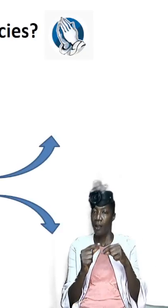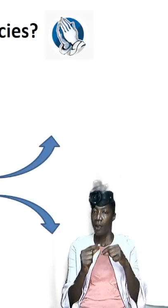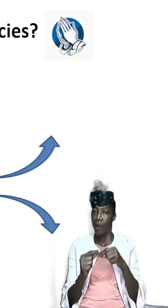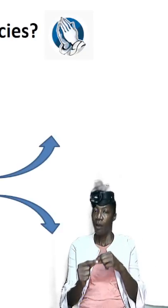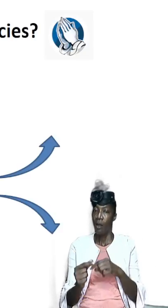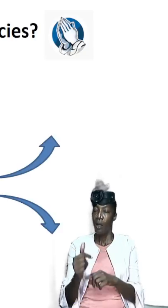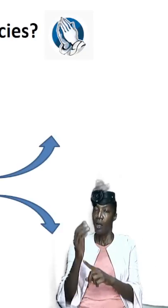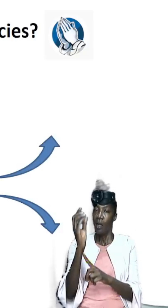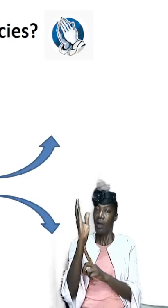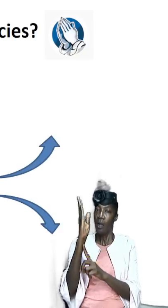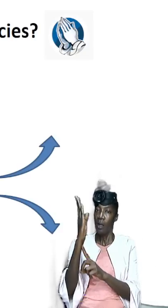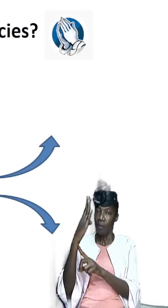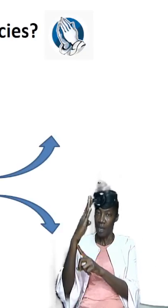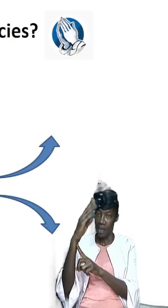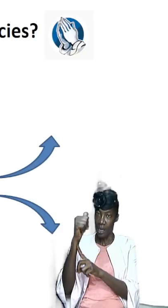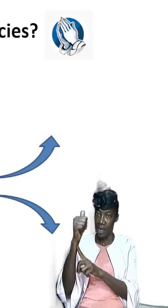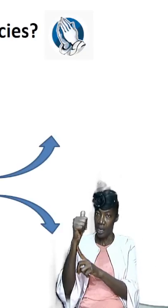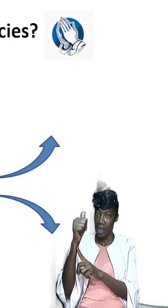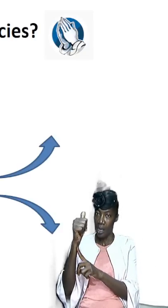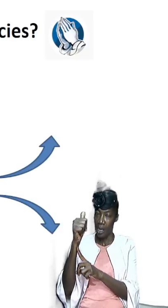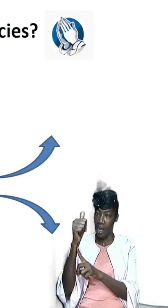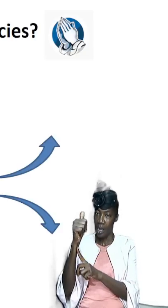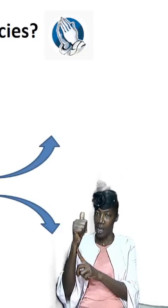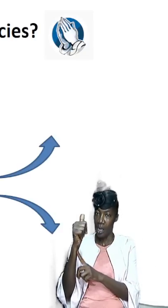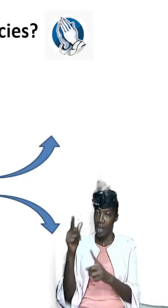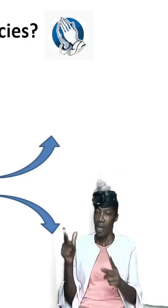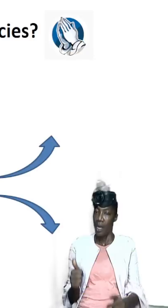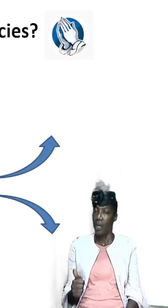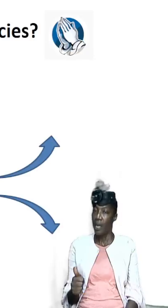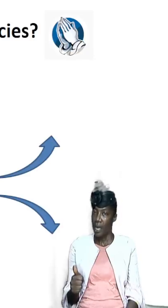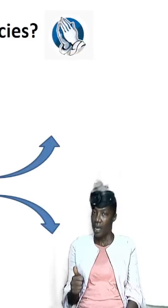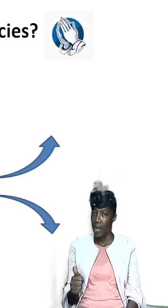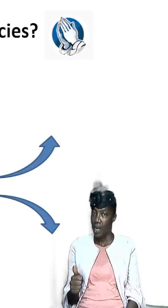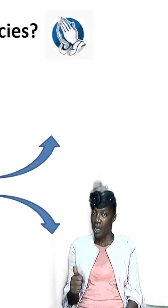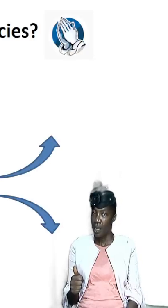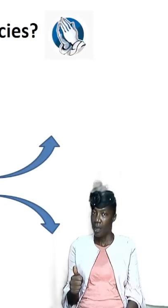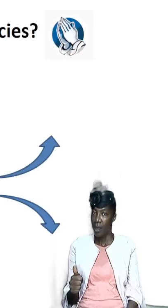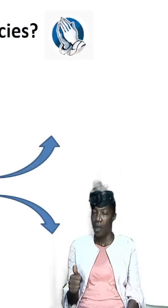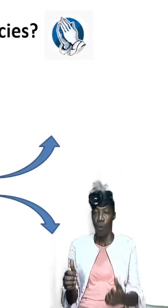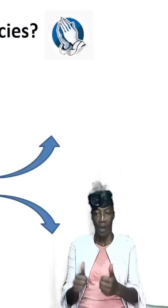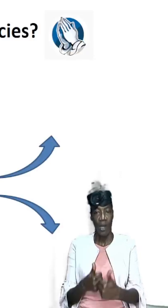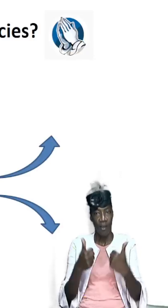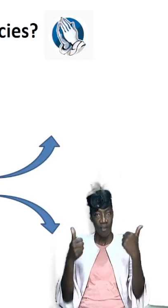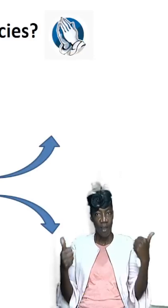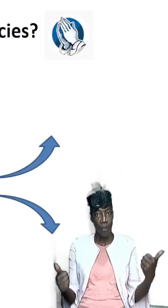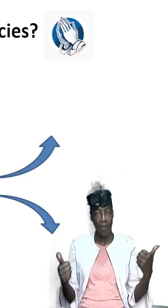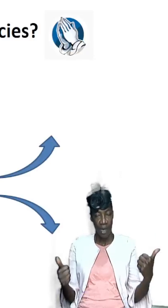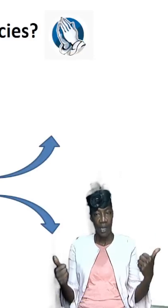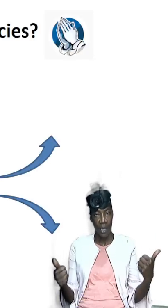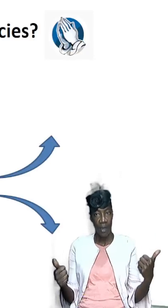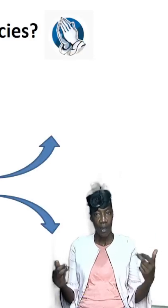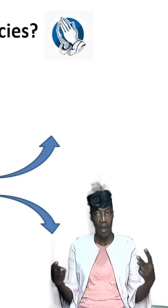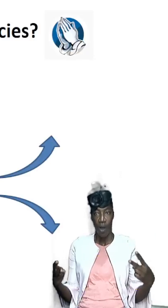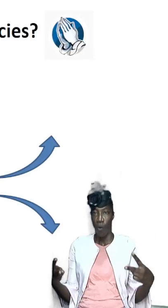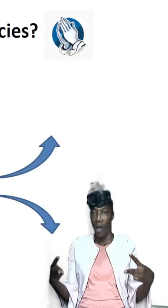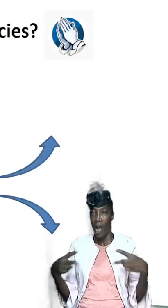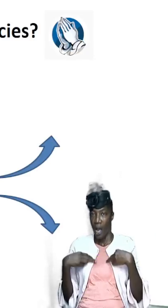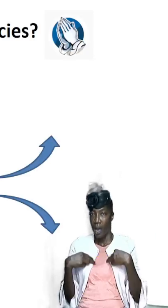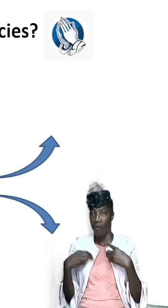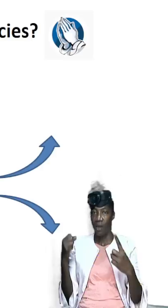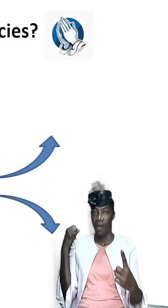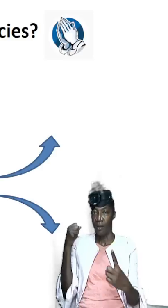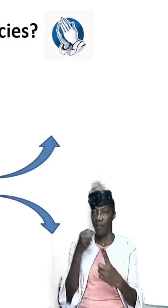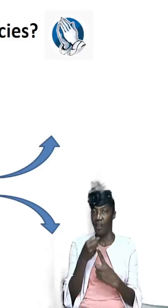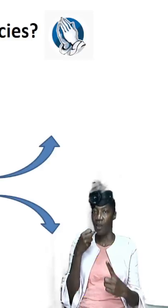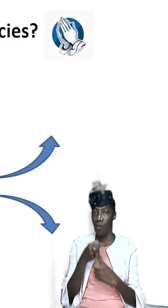the little B and the big C and the little C, after a while, if they are separated, see, here we have a situation where the big